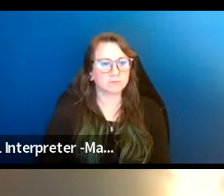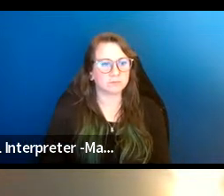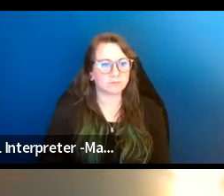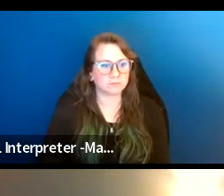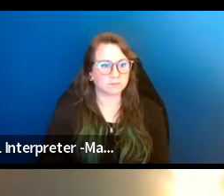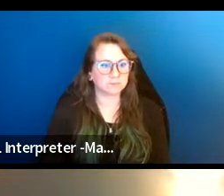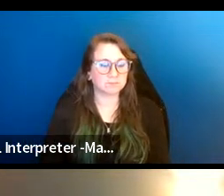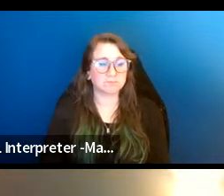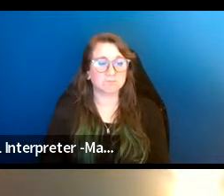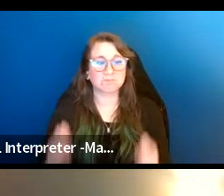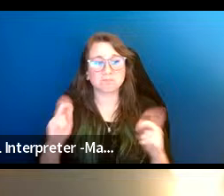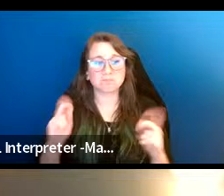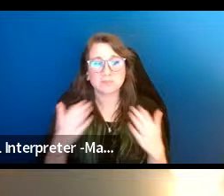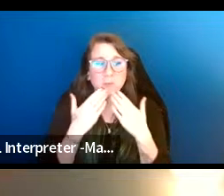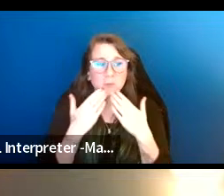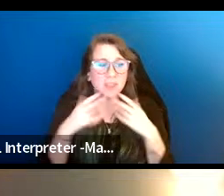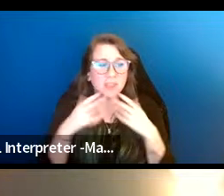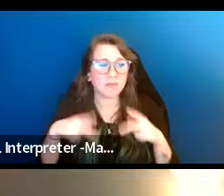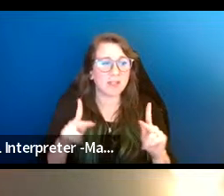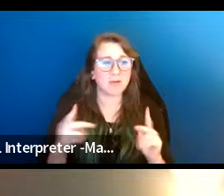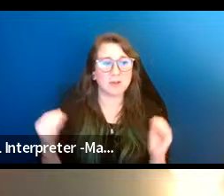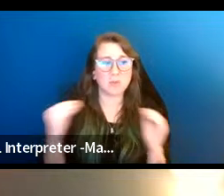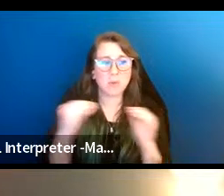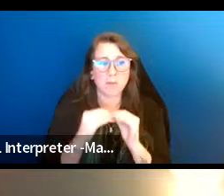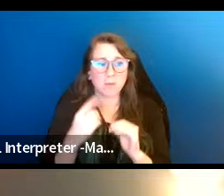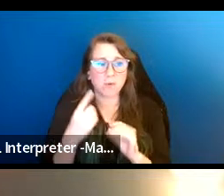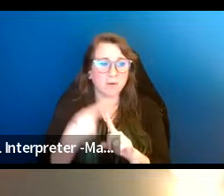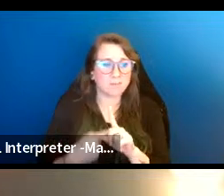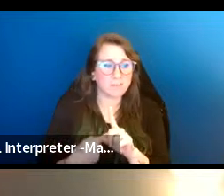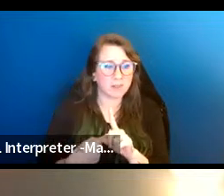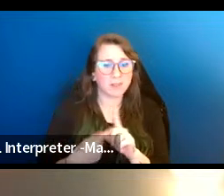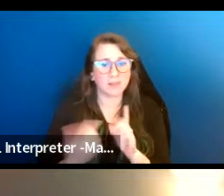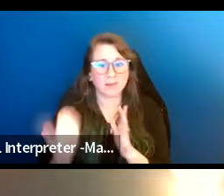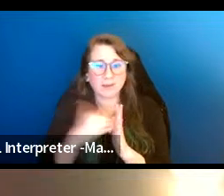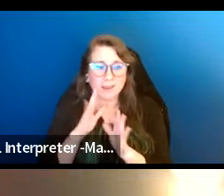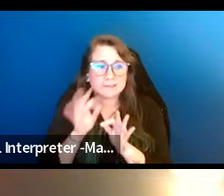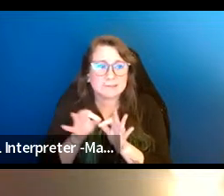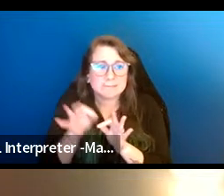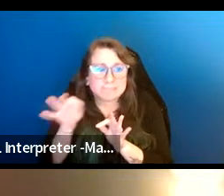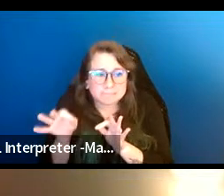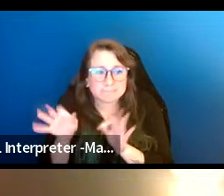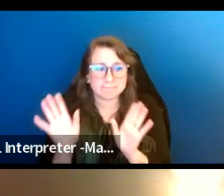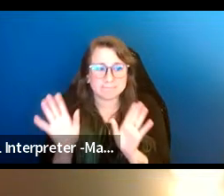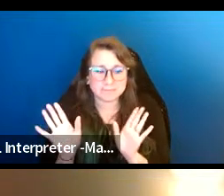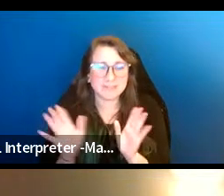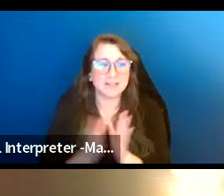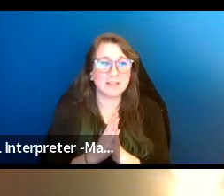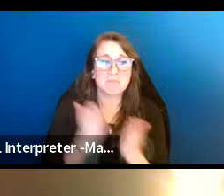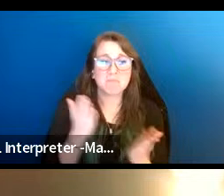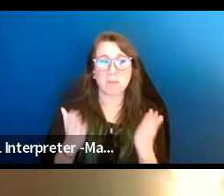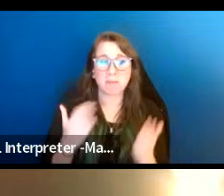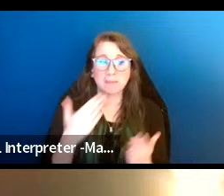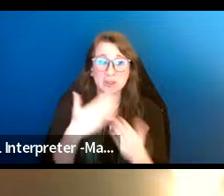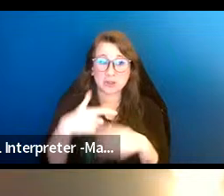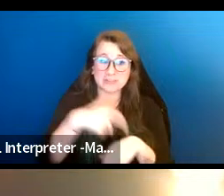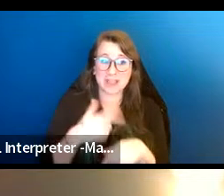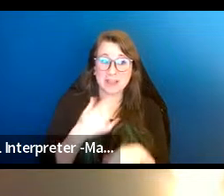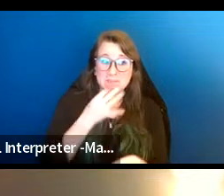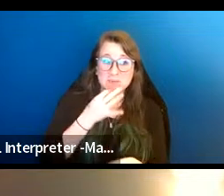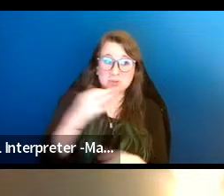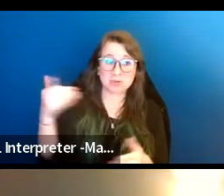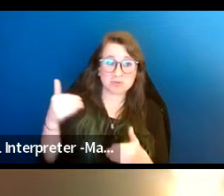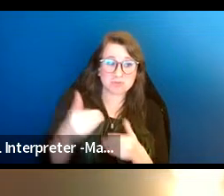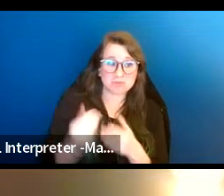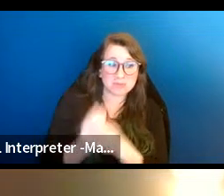Okay, well, thank you Great. for allowing us just one more month to push that back. And it's probably a good time because spring is coming up. There's gonna be